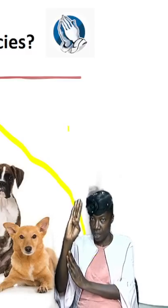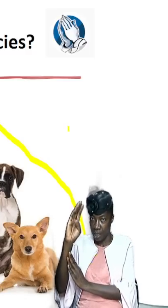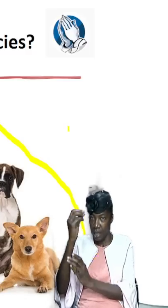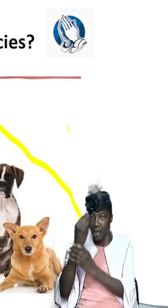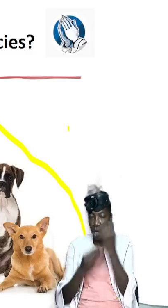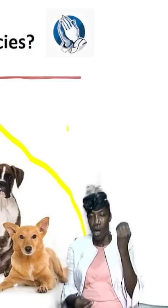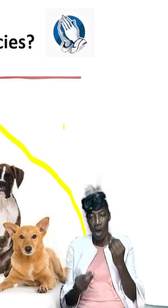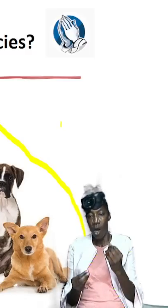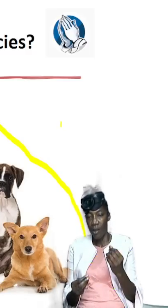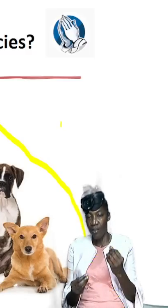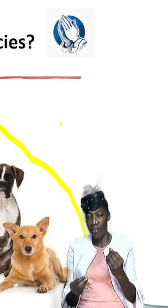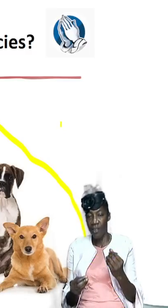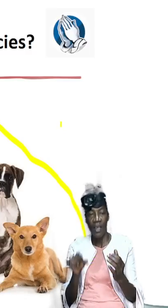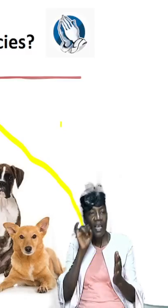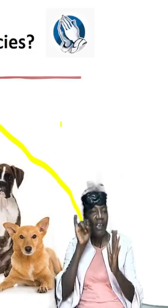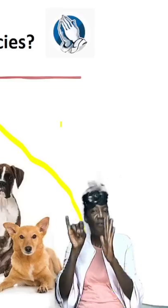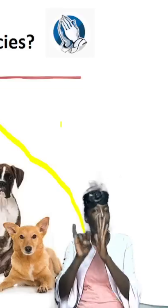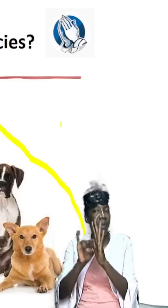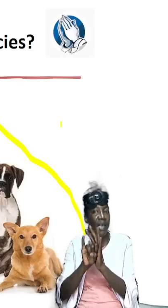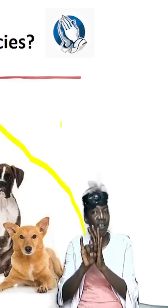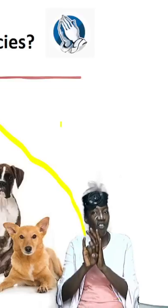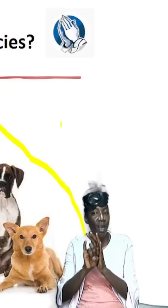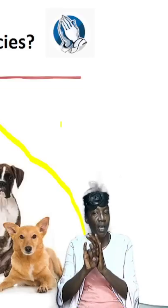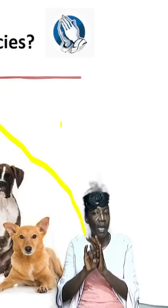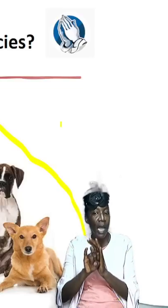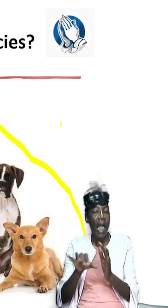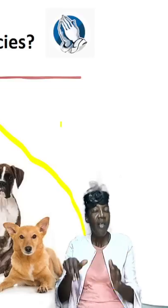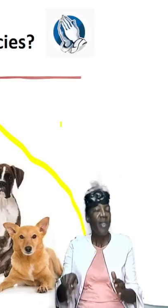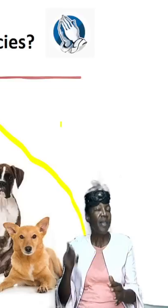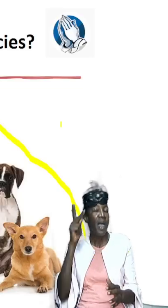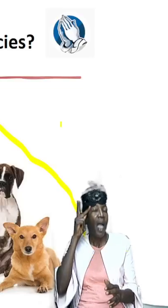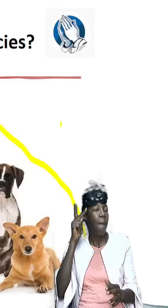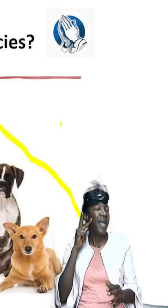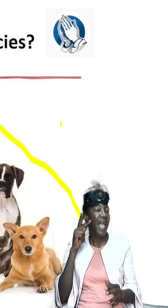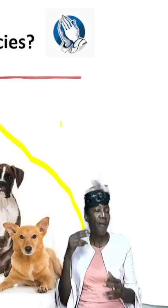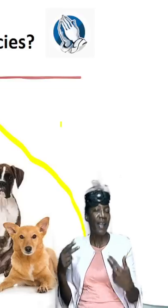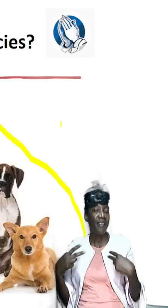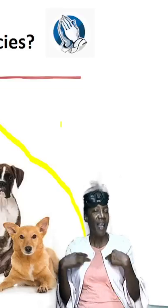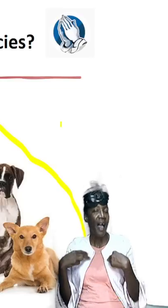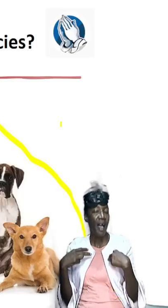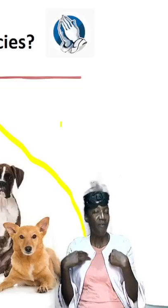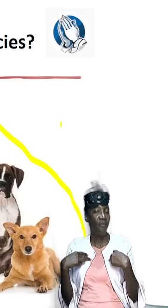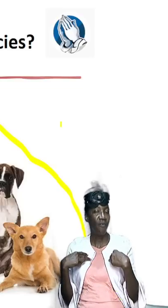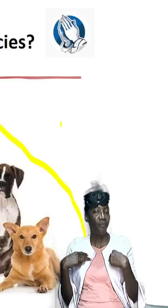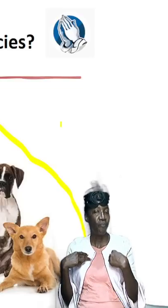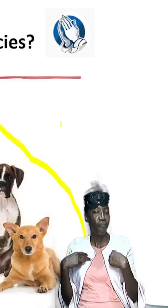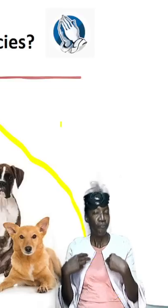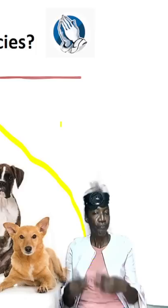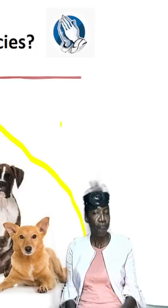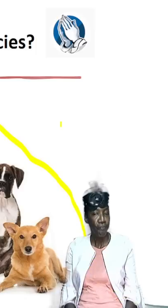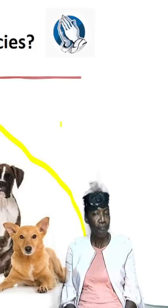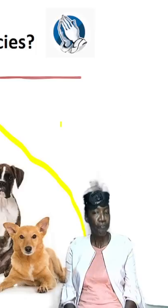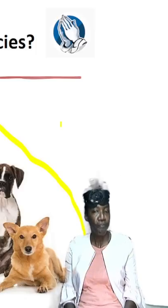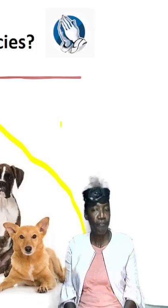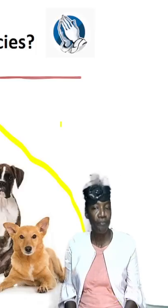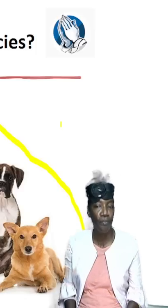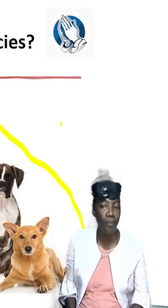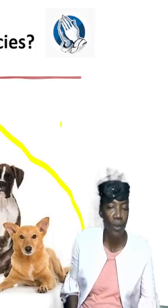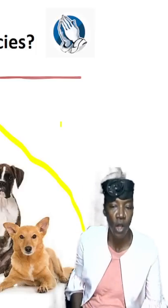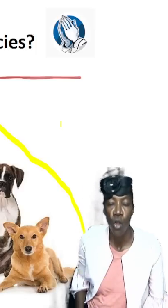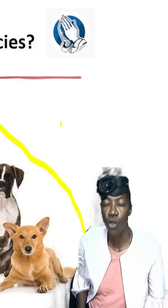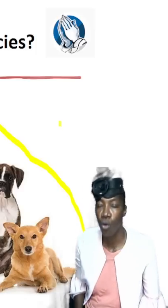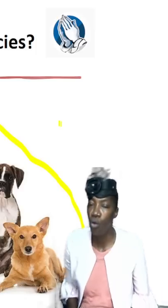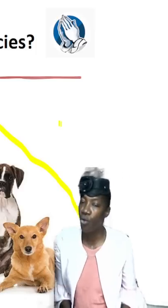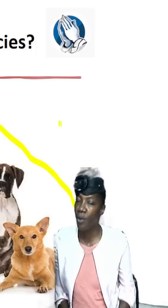lost information that their parents had. Now let us say that those with the common A